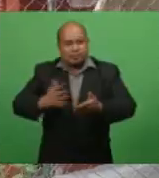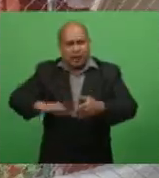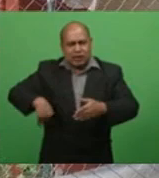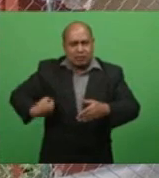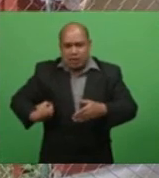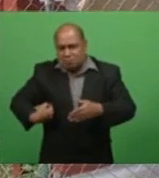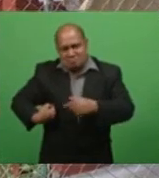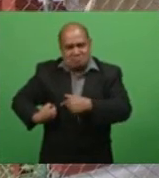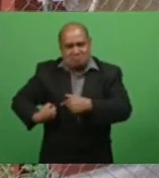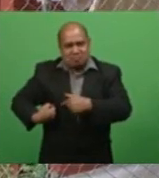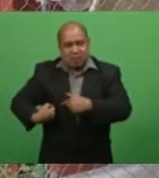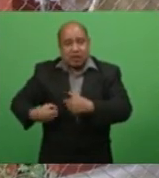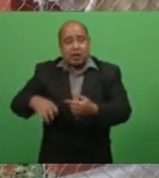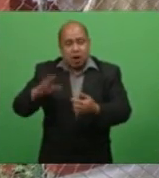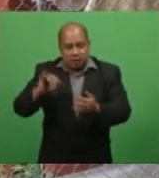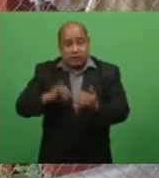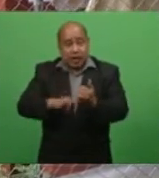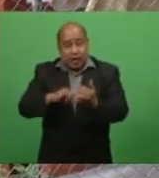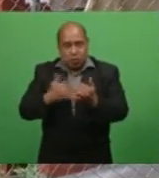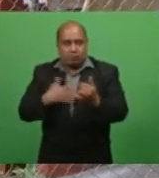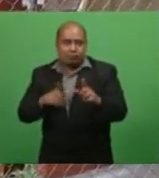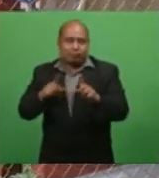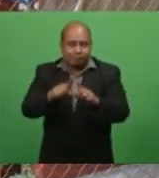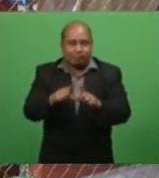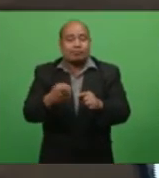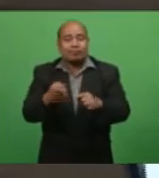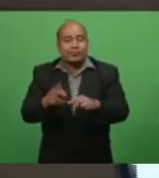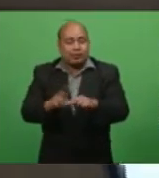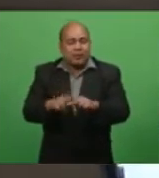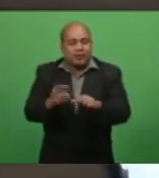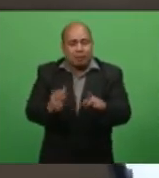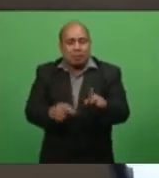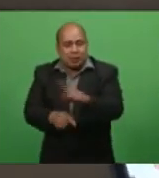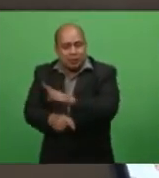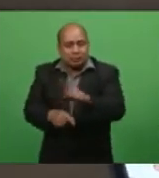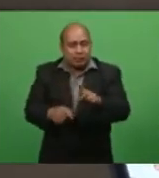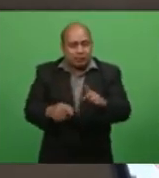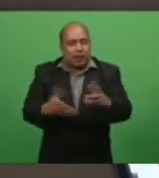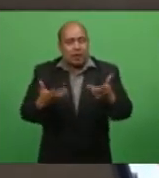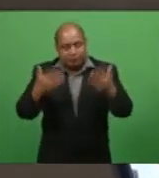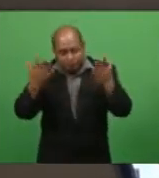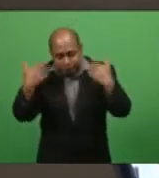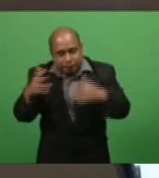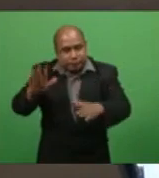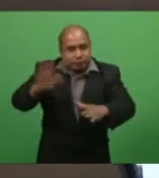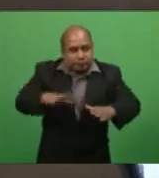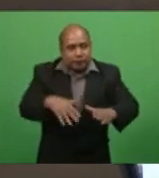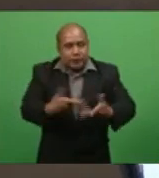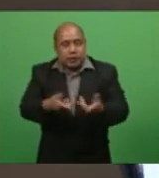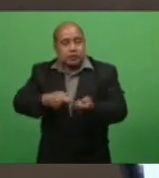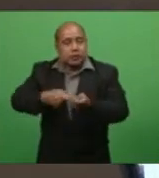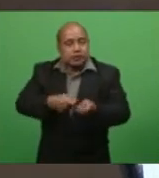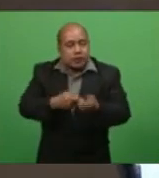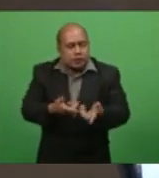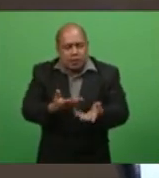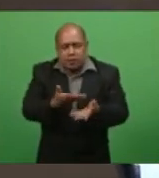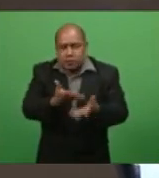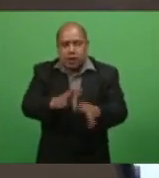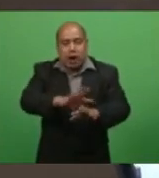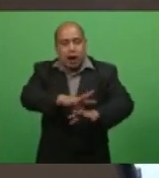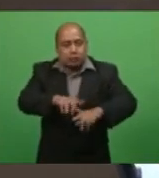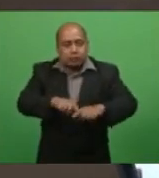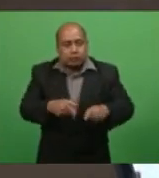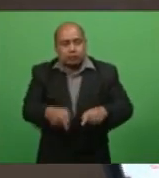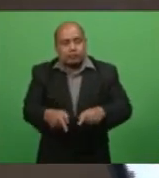baths him, he changes him, he feeds him, everything. Chuta believes her mother has always been an inspiration for her,